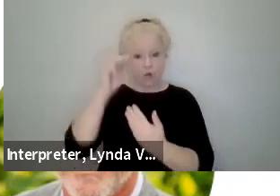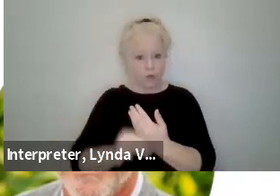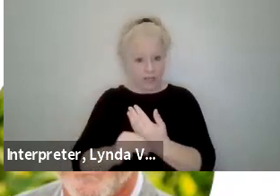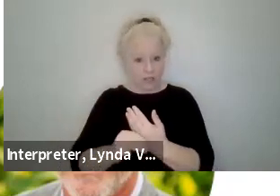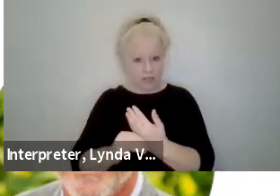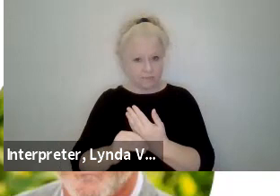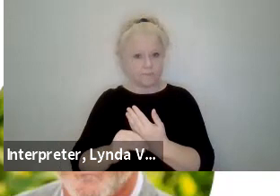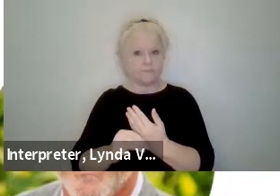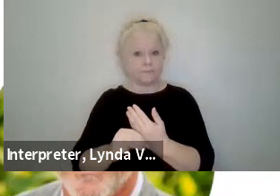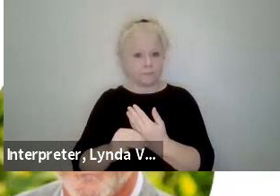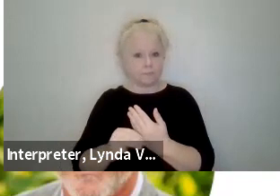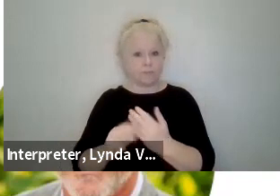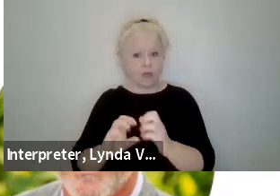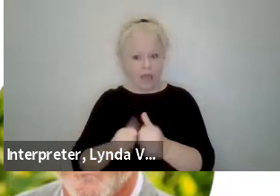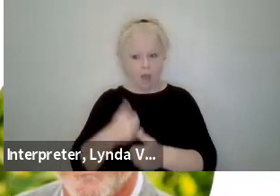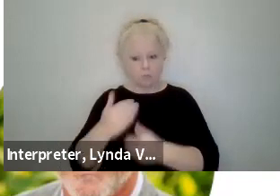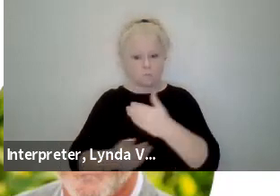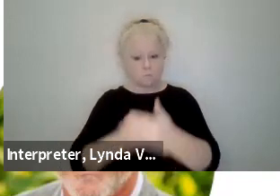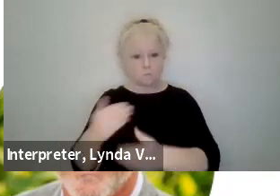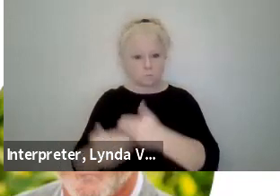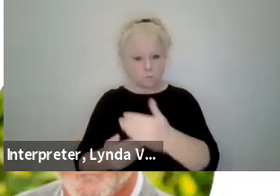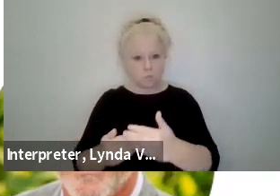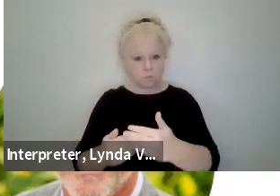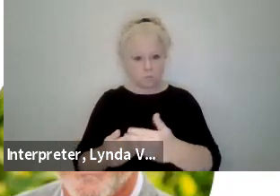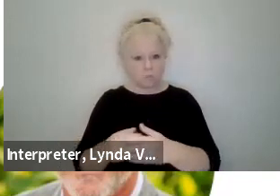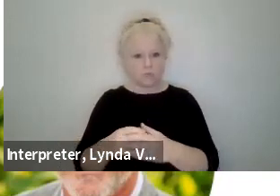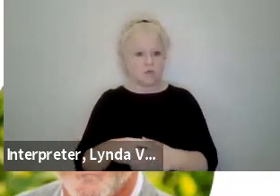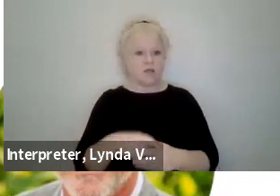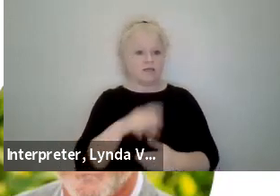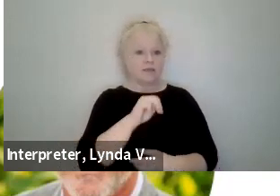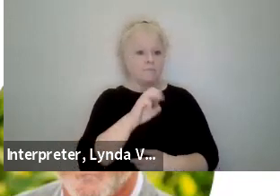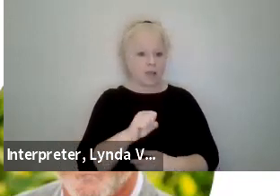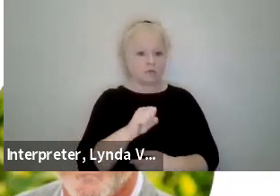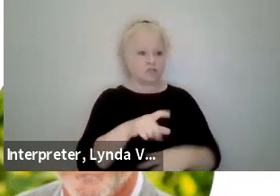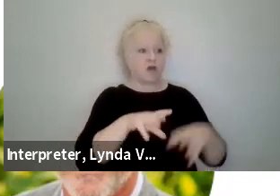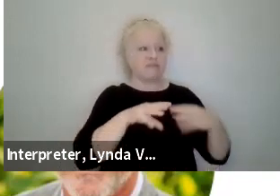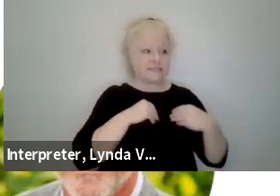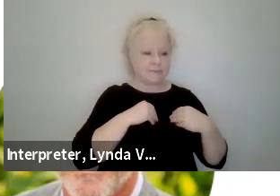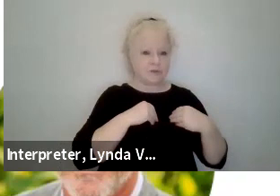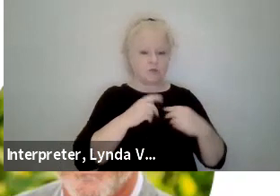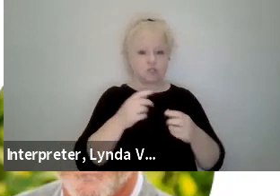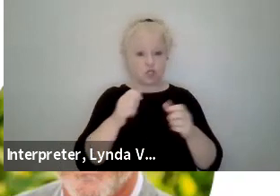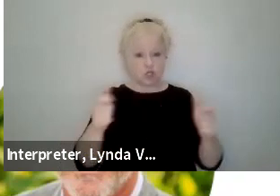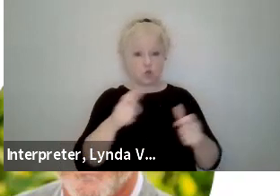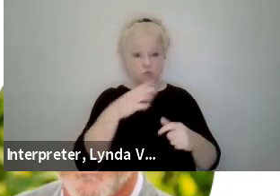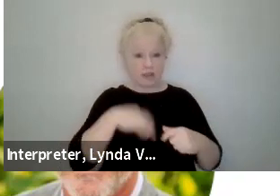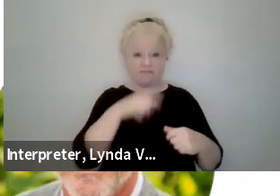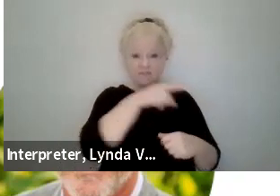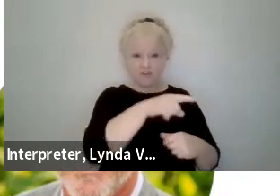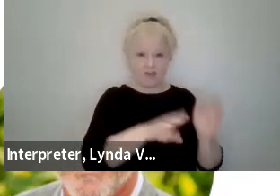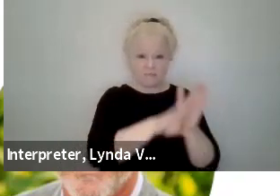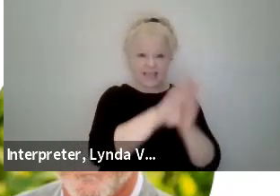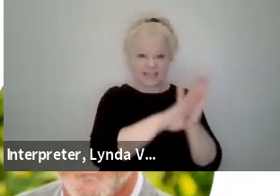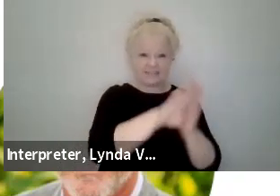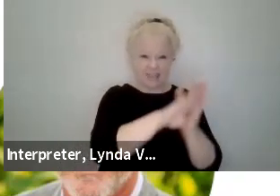that way of doing things. So then it was spread, Microsoft adopted it. So it was a huge benefit to them because they were